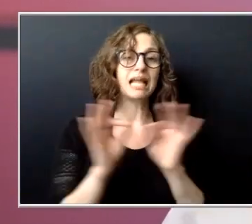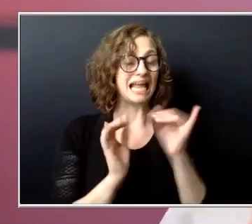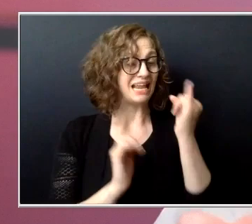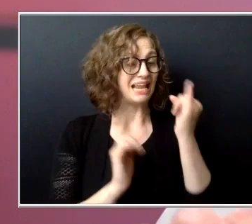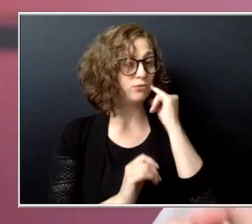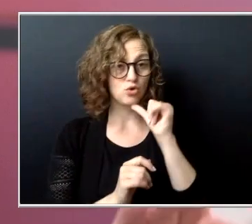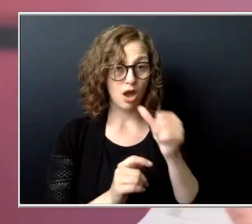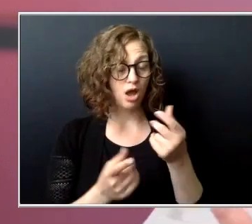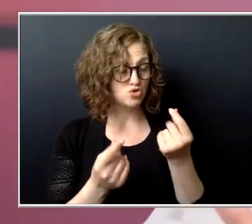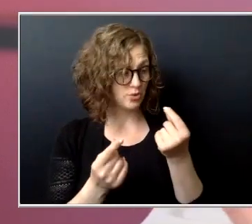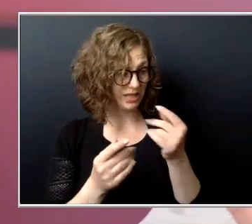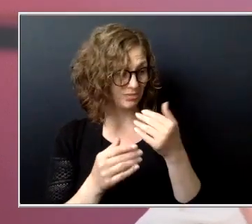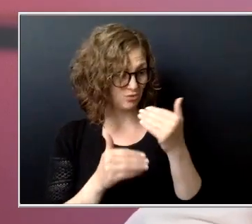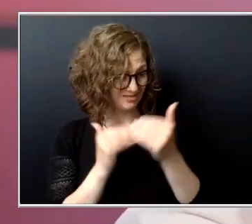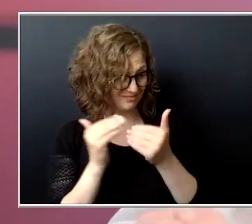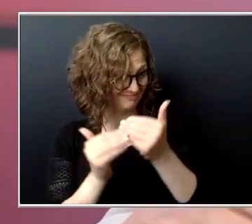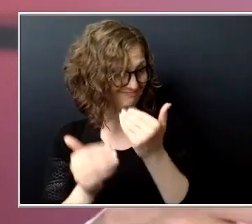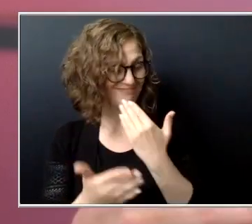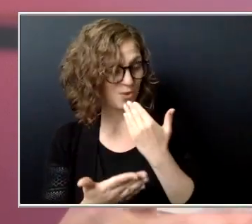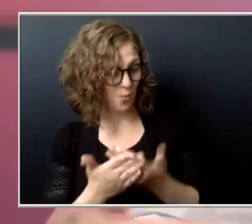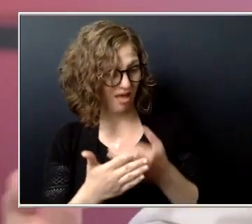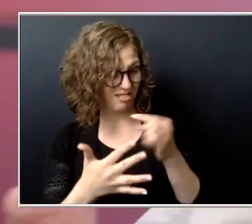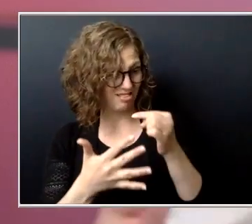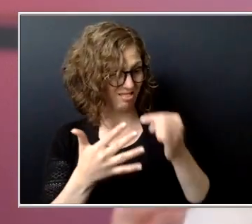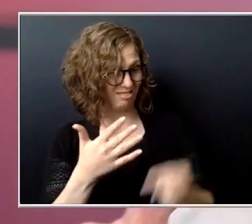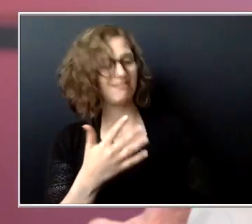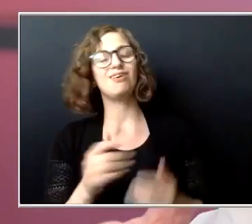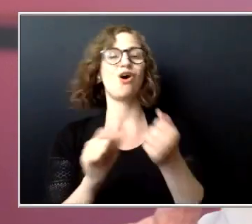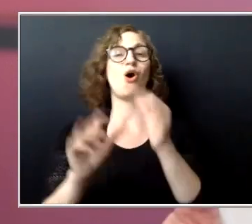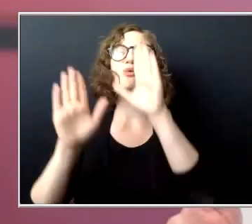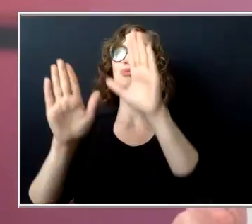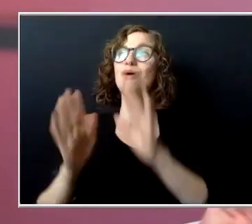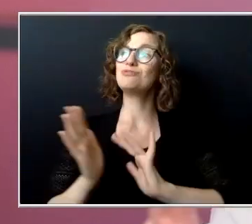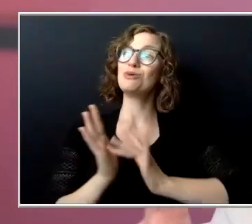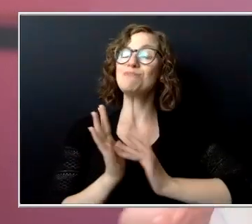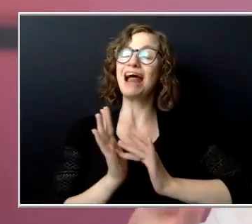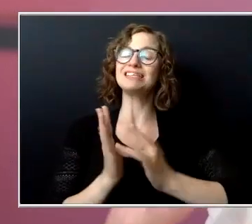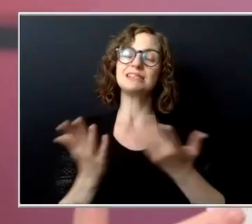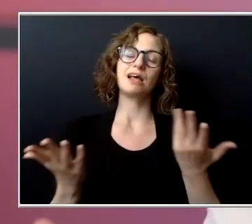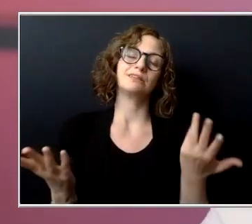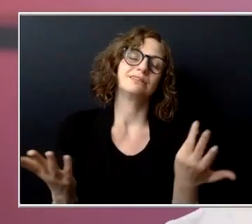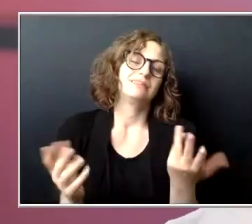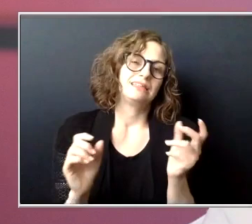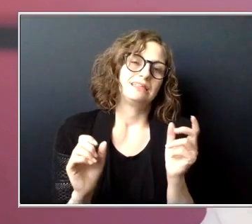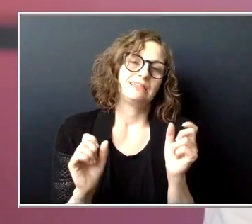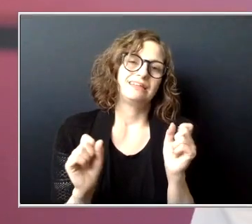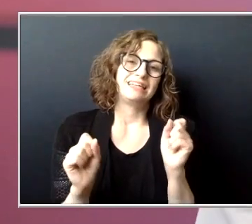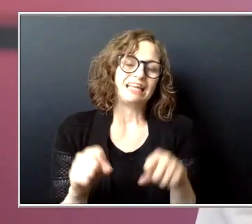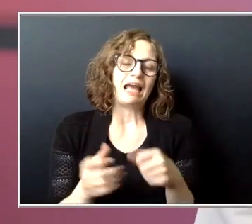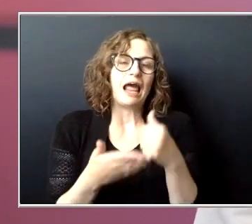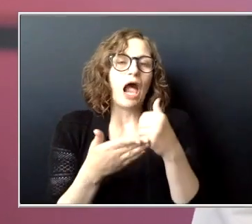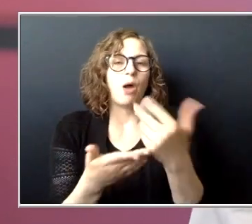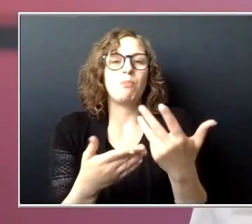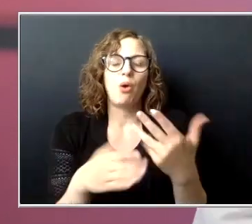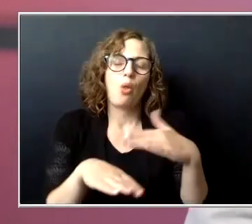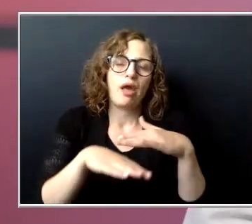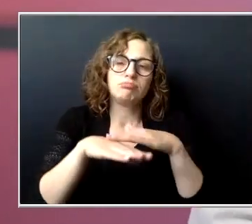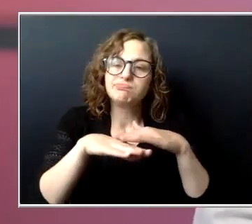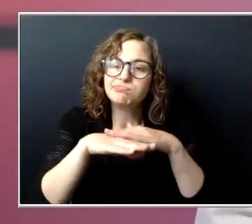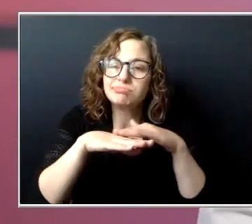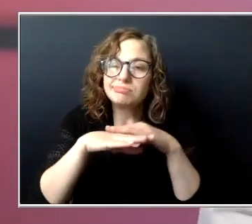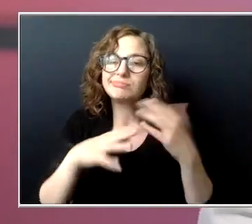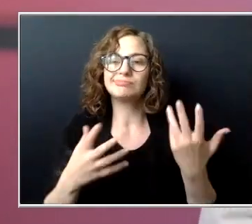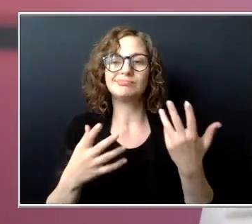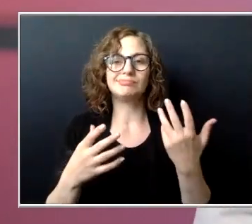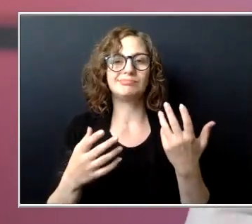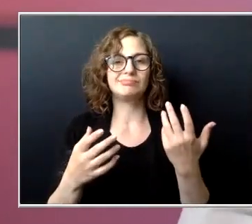reasonably well, all these great medicines that we now have and in different ways that we can now manipulate or help and jump in and to have an impact really